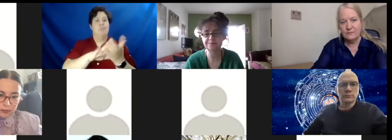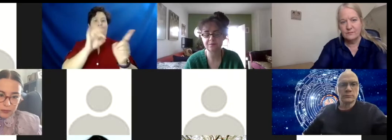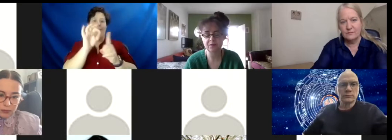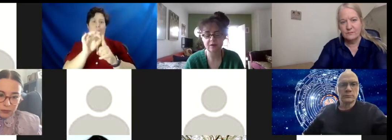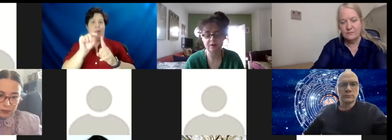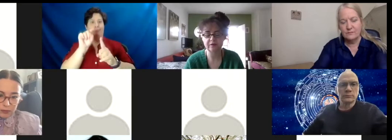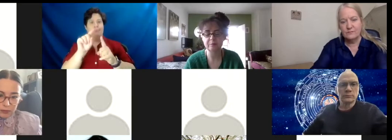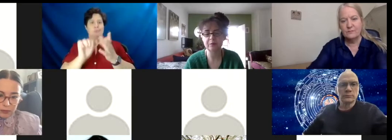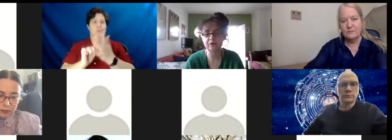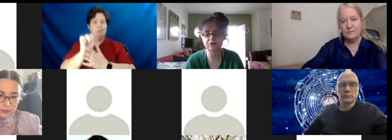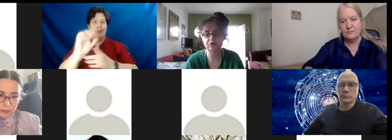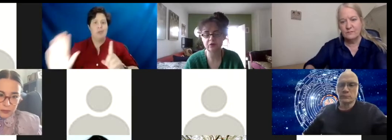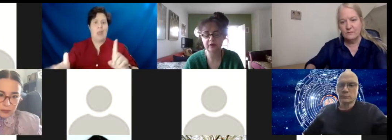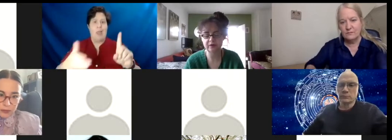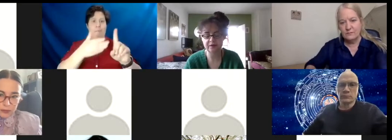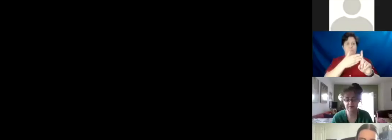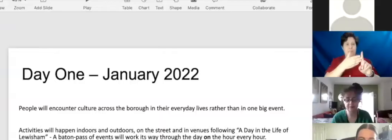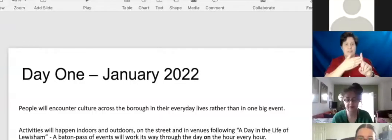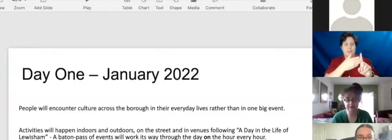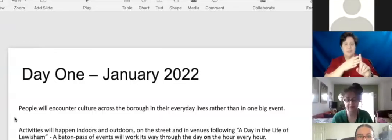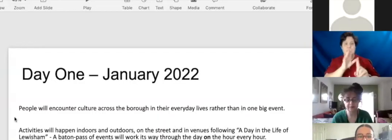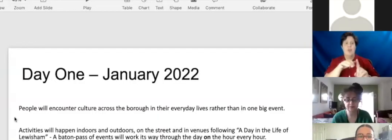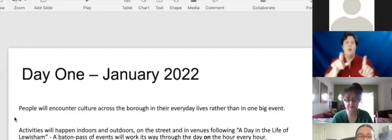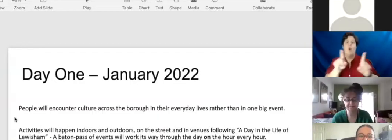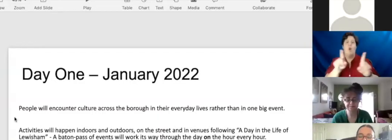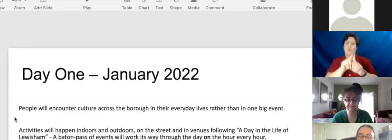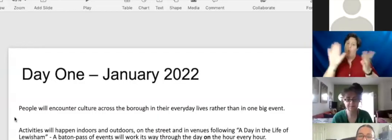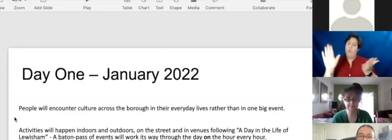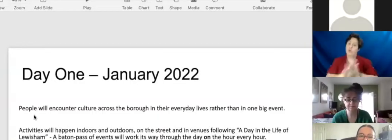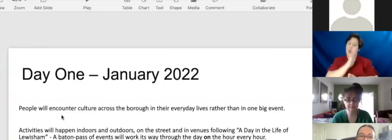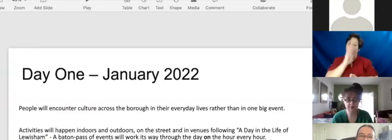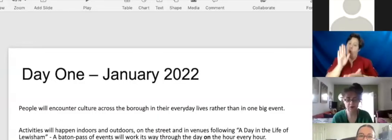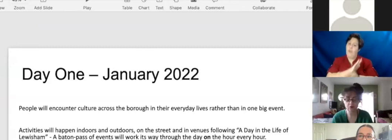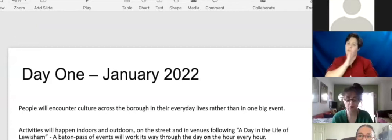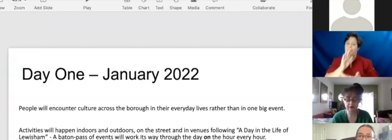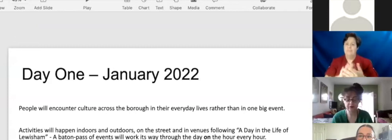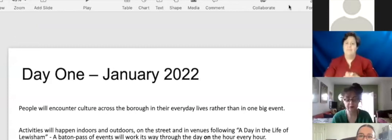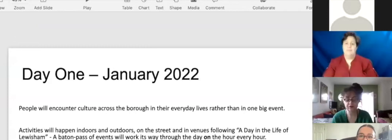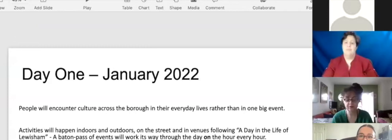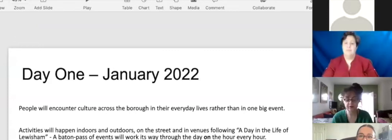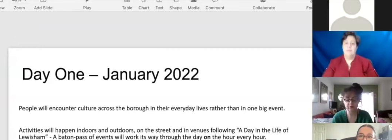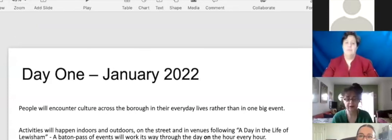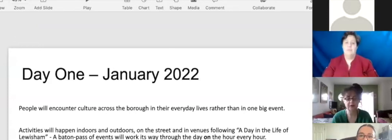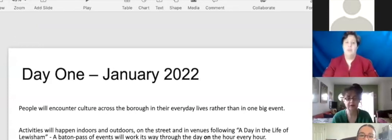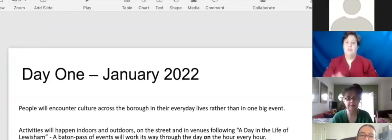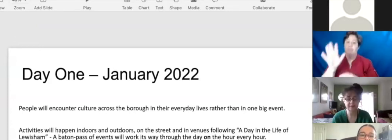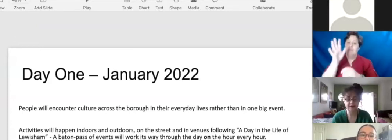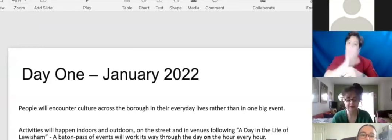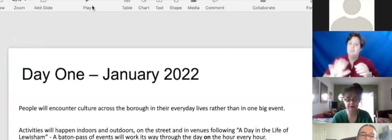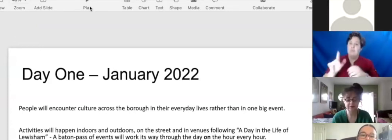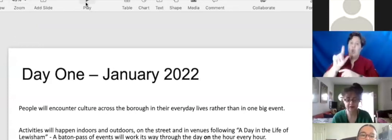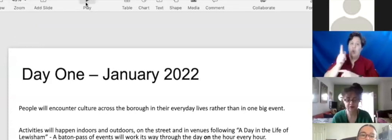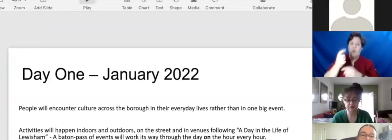destination, and a moment of joy in these turbulent times. All over Lewisham, things will happen in a